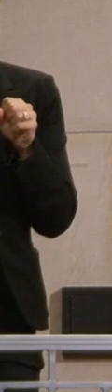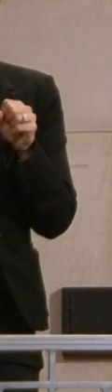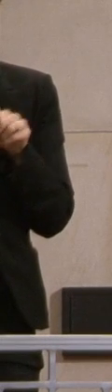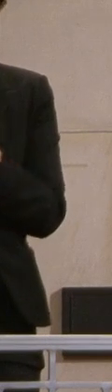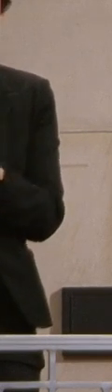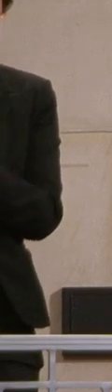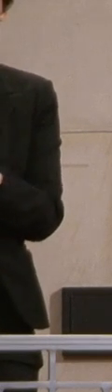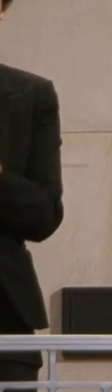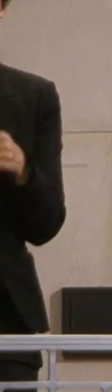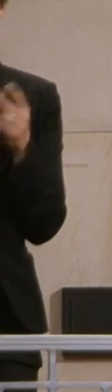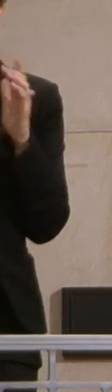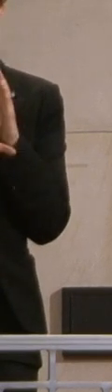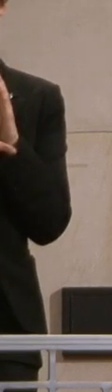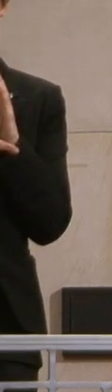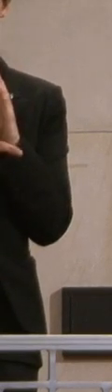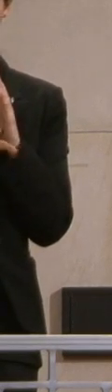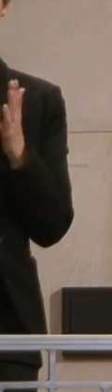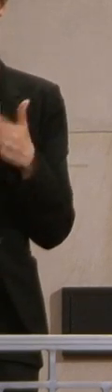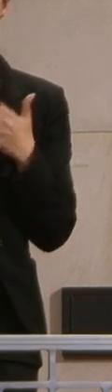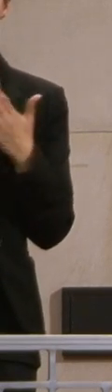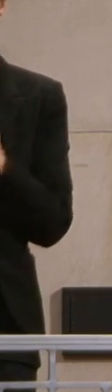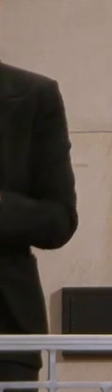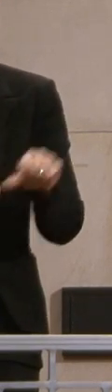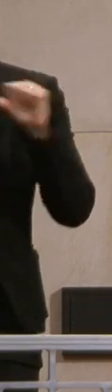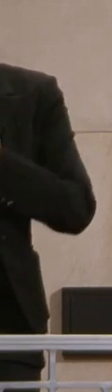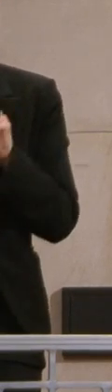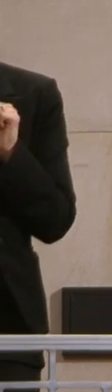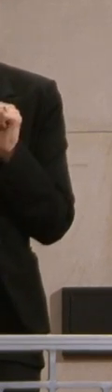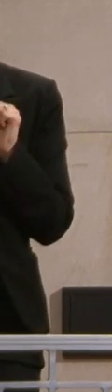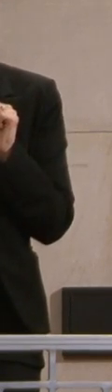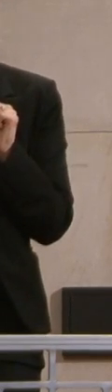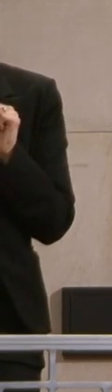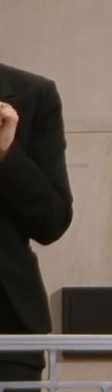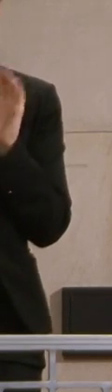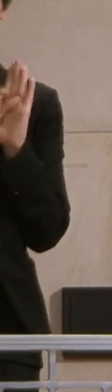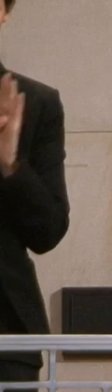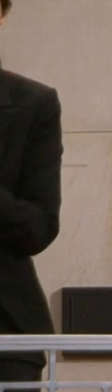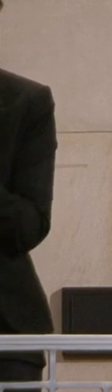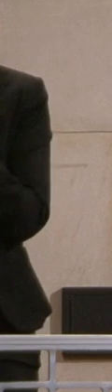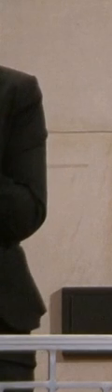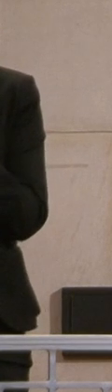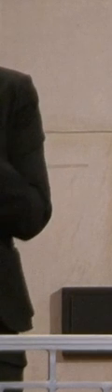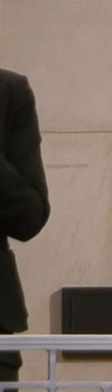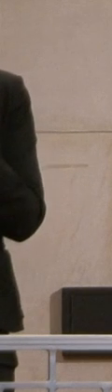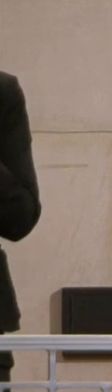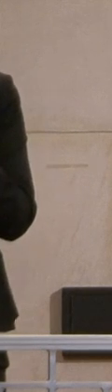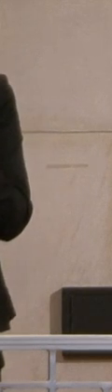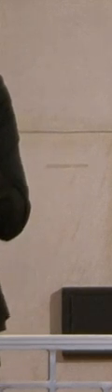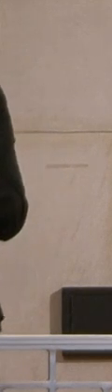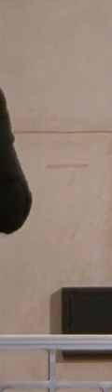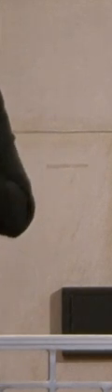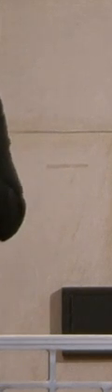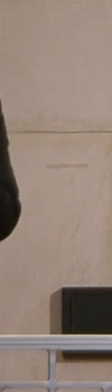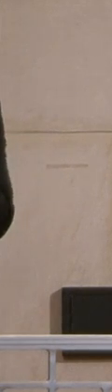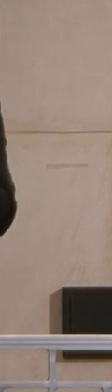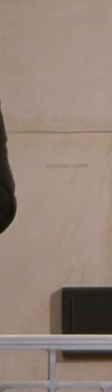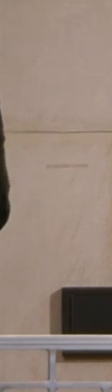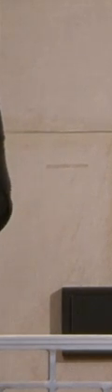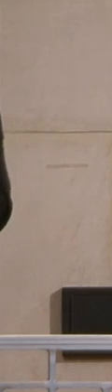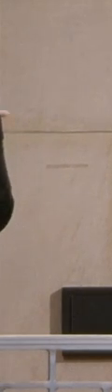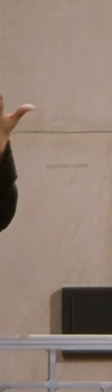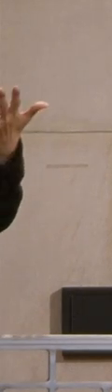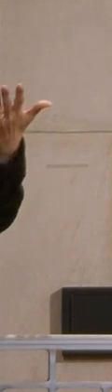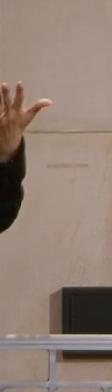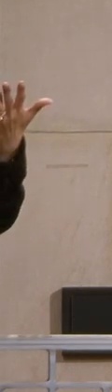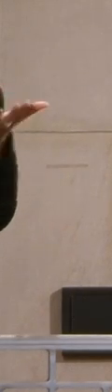to review all the scientific literature on conversion therapy, and issued a report, which is written by some of the leading experts in